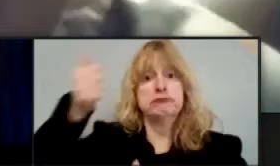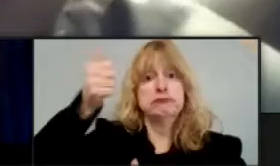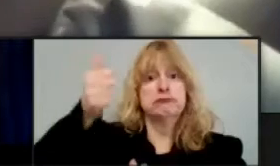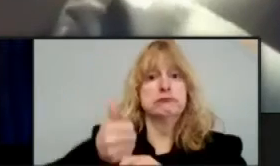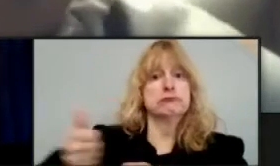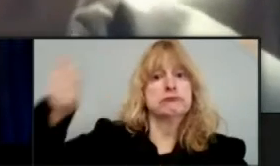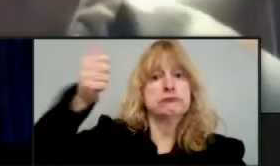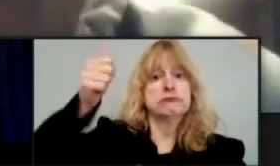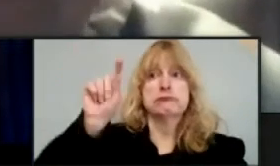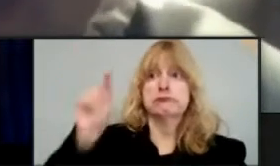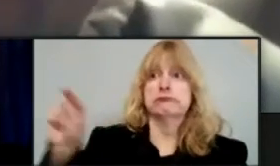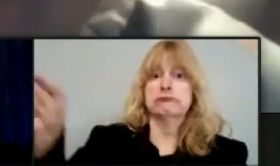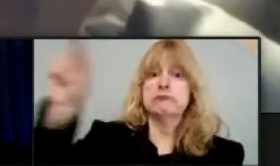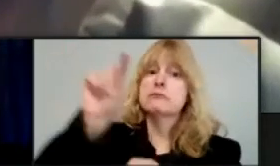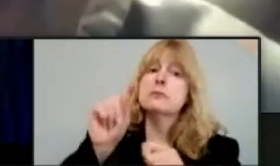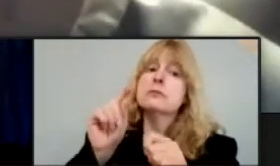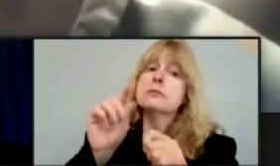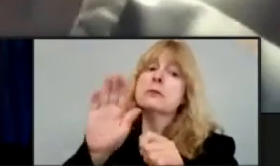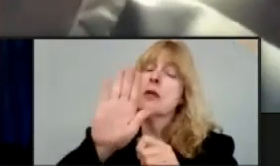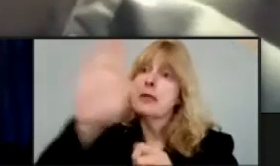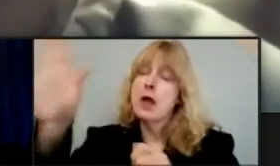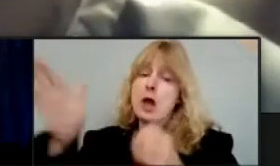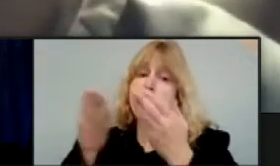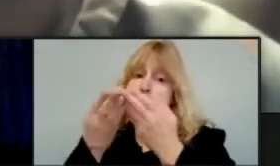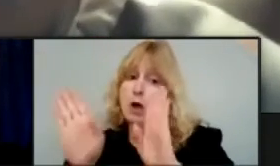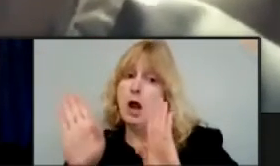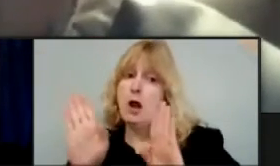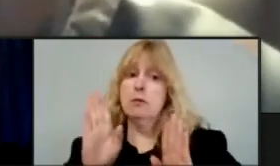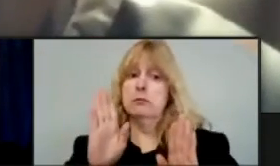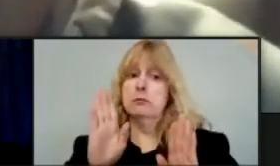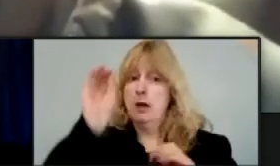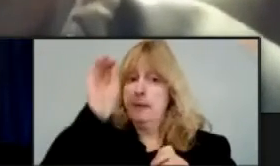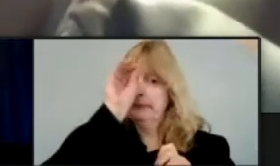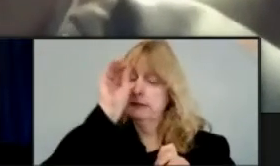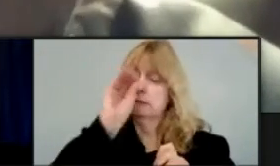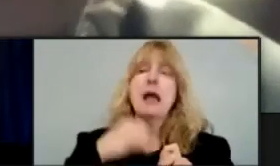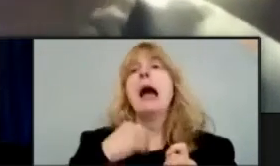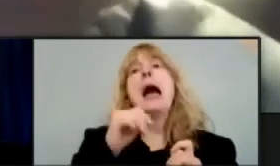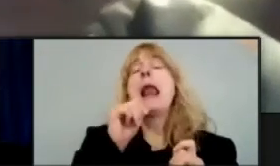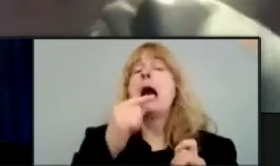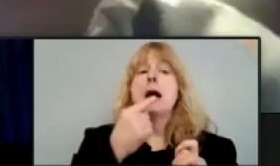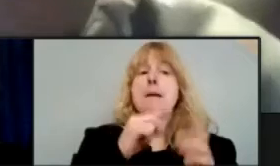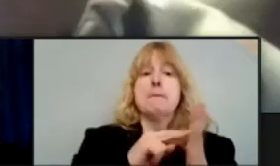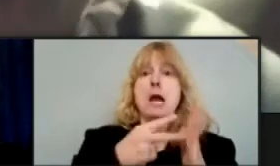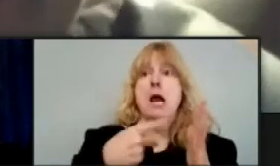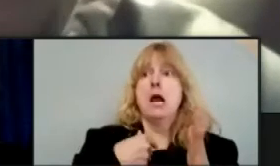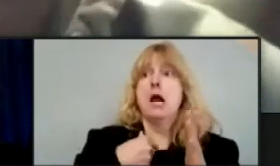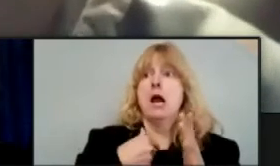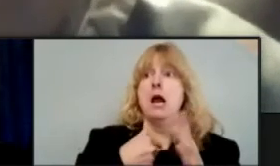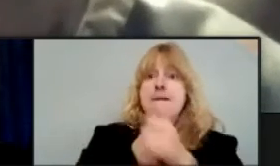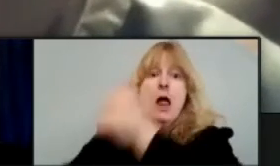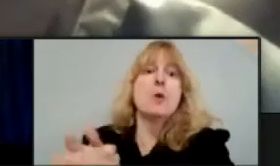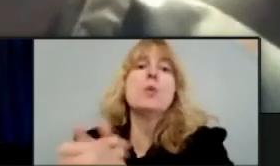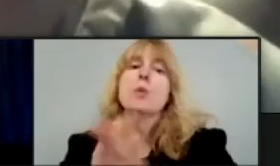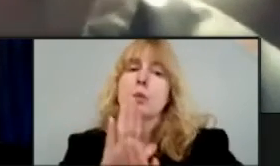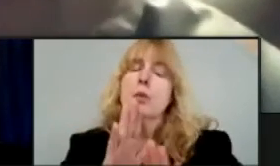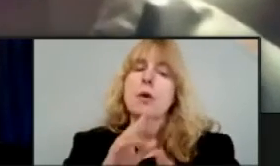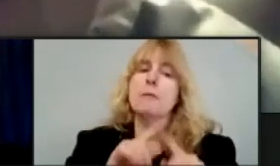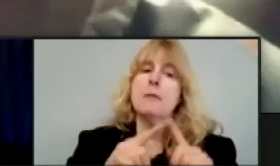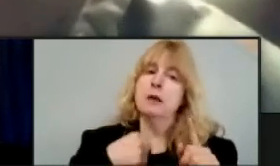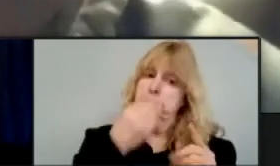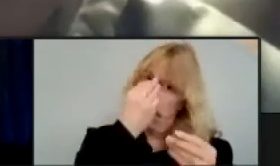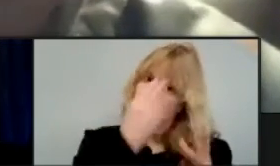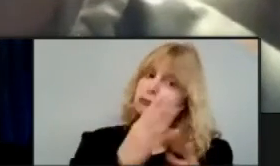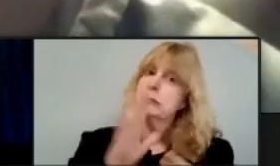feeling is, and I'm not saying that I'm abiding by this, but the general feeling is as the vaccine becomes